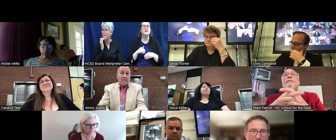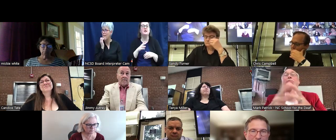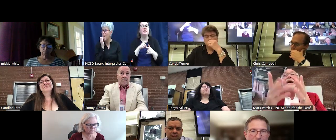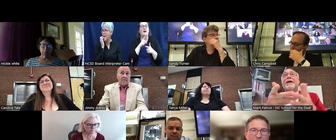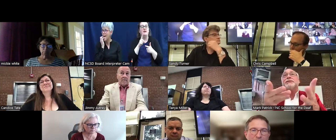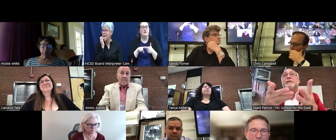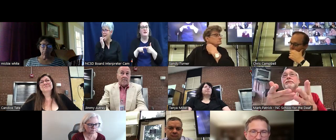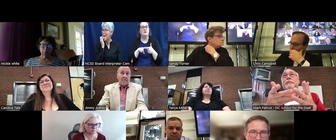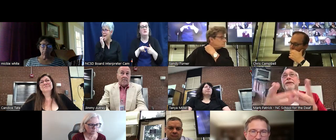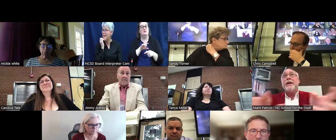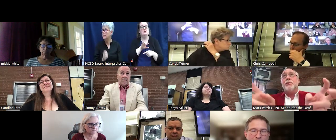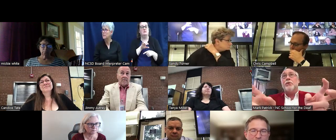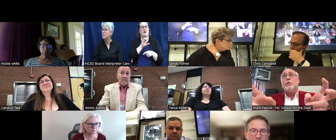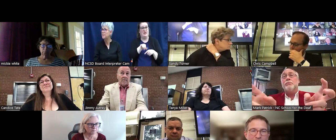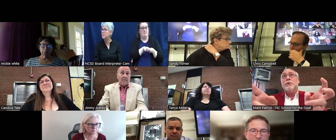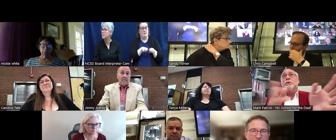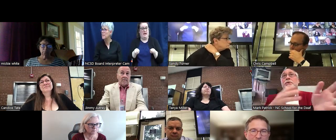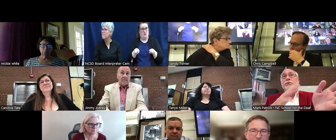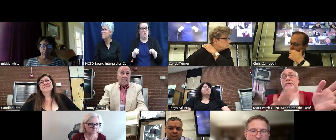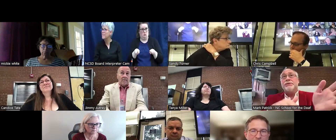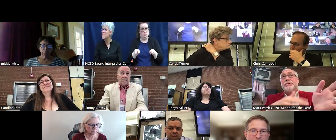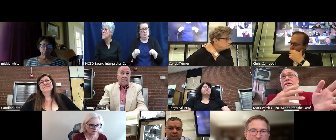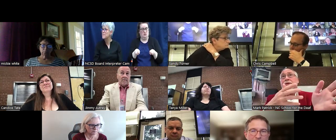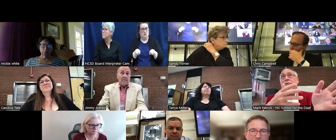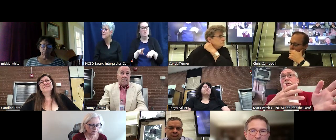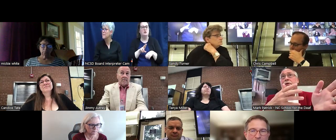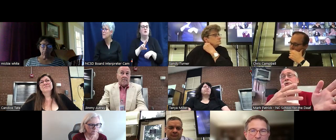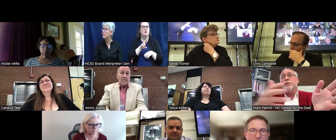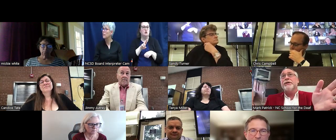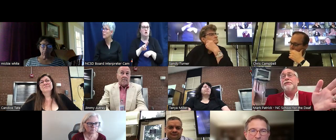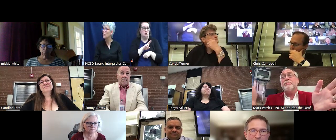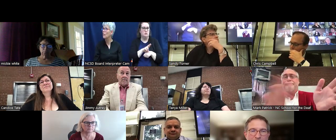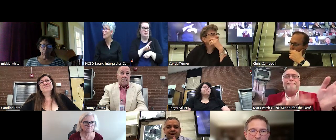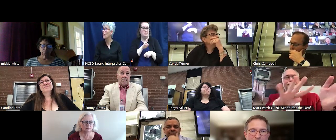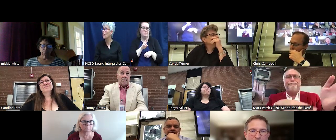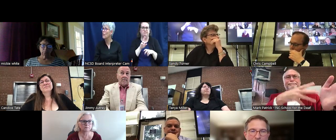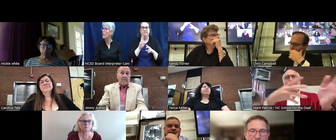then that panel uses the